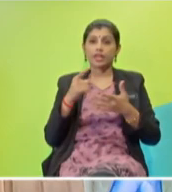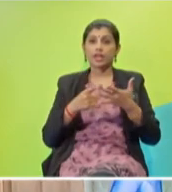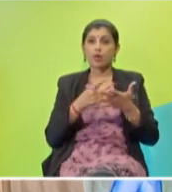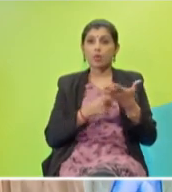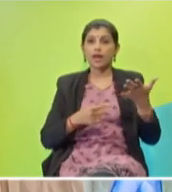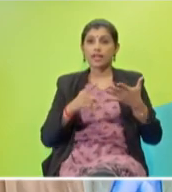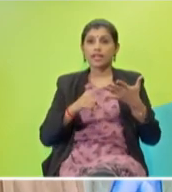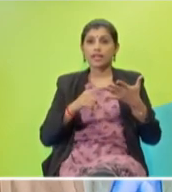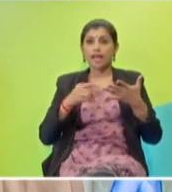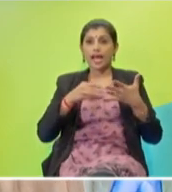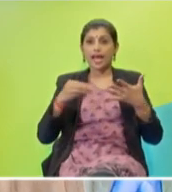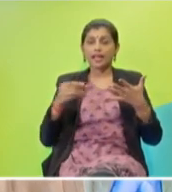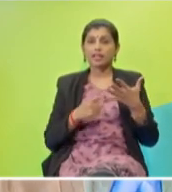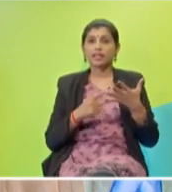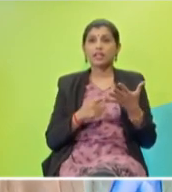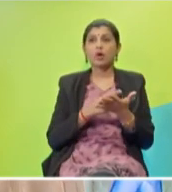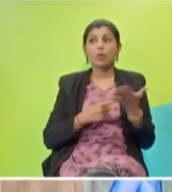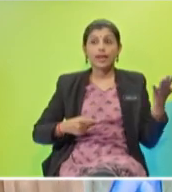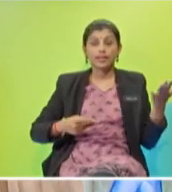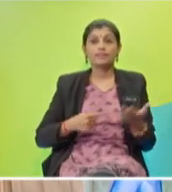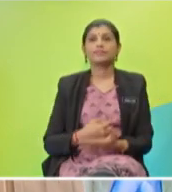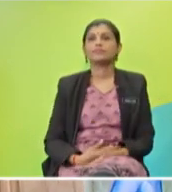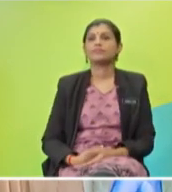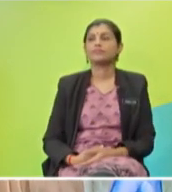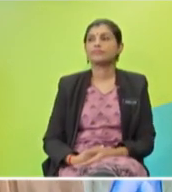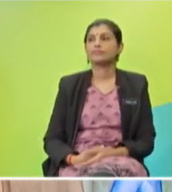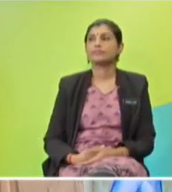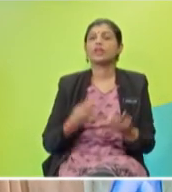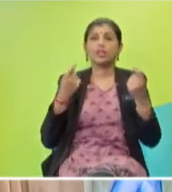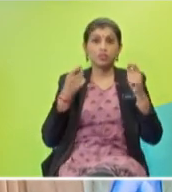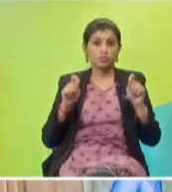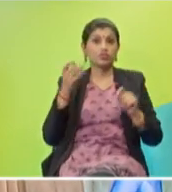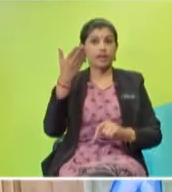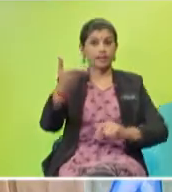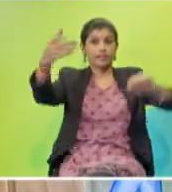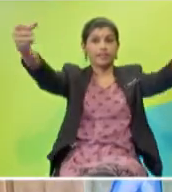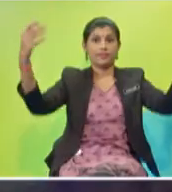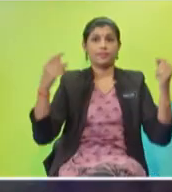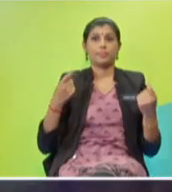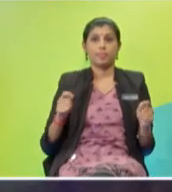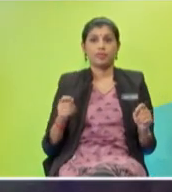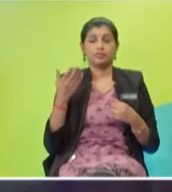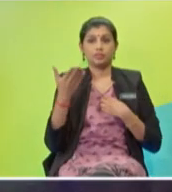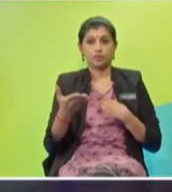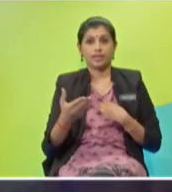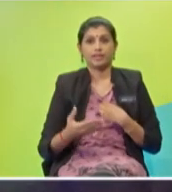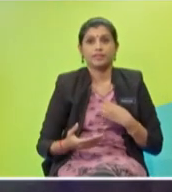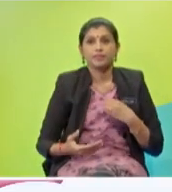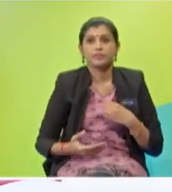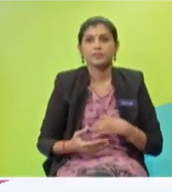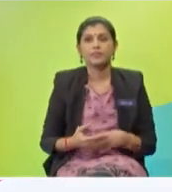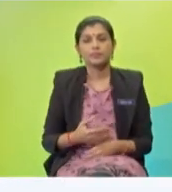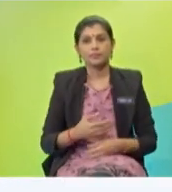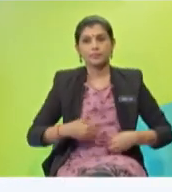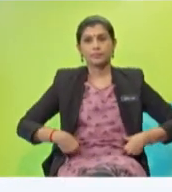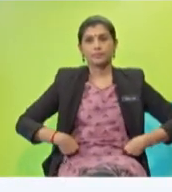and what. Okay. Okay. Look at the next picture. Let's try this one. Okay, everyone at home, you can try this as well.